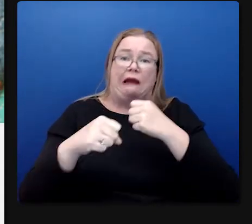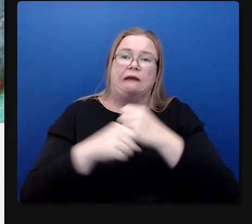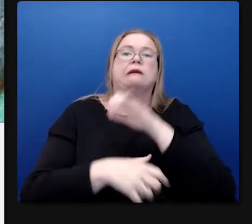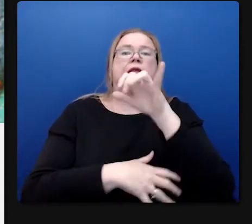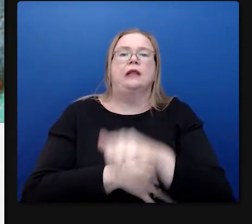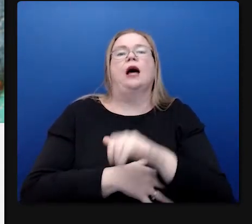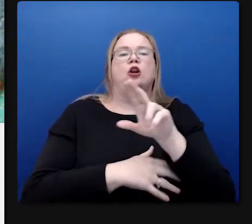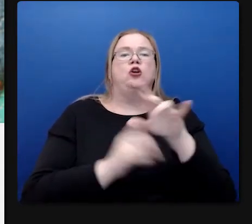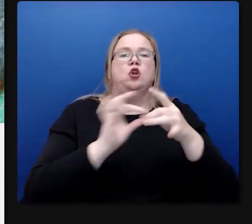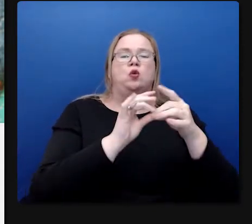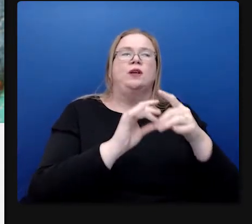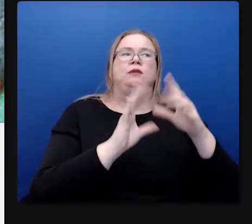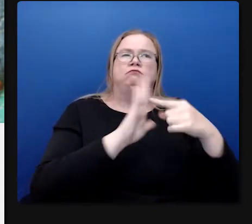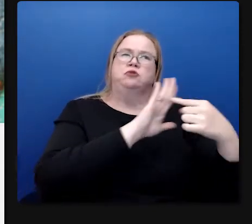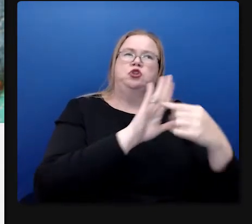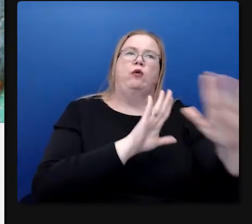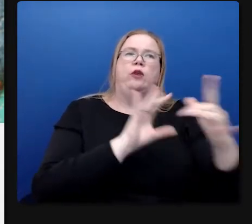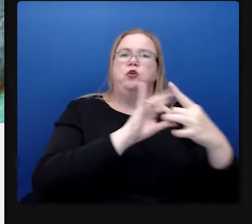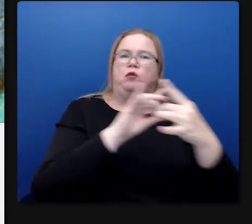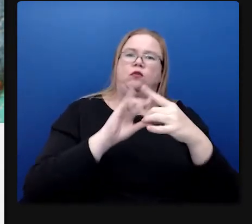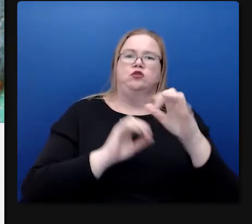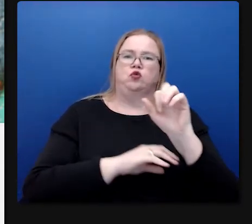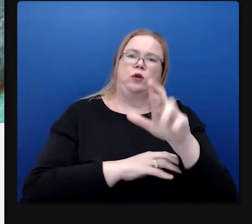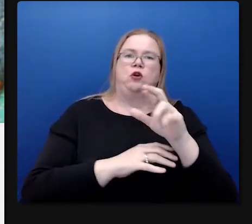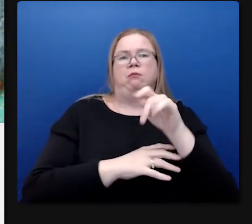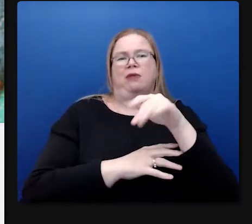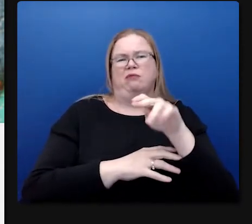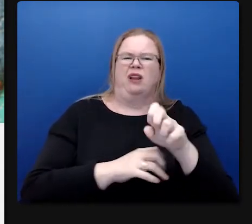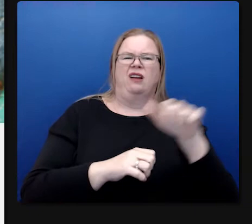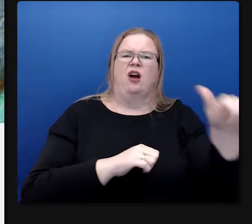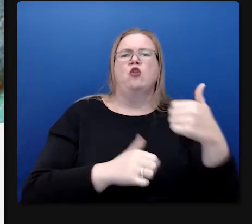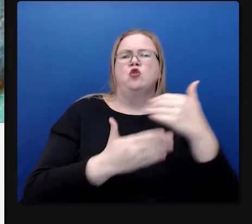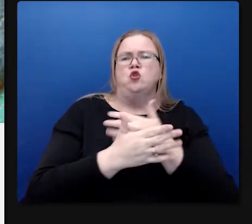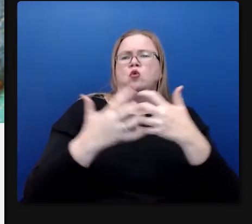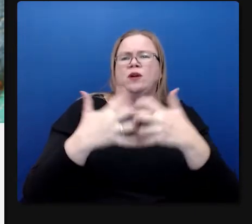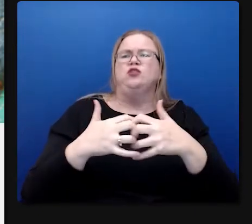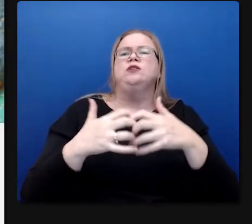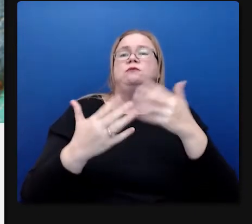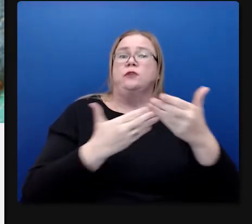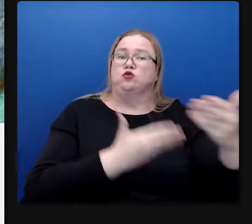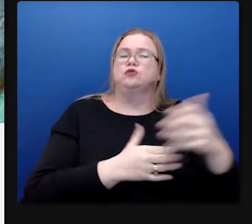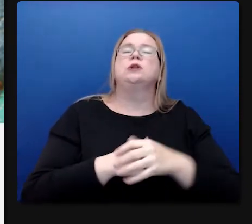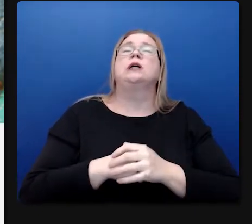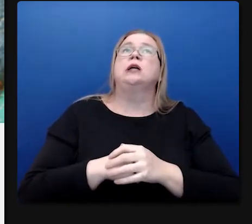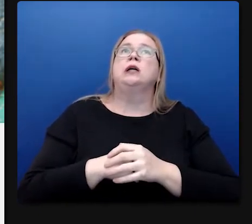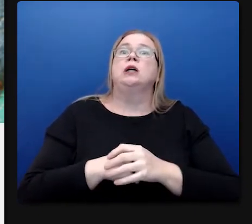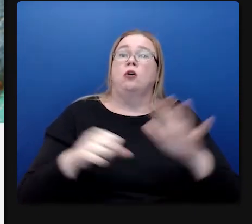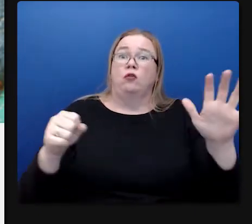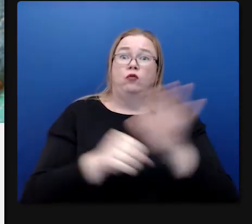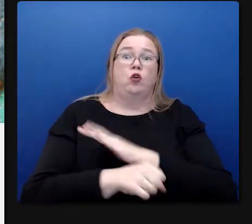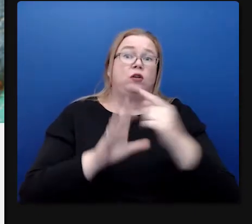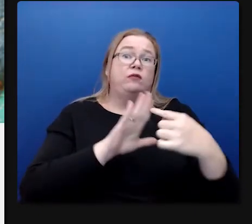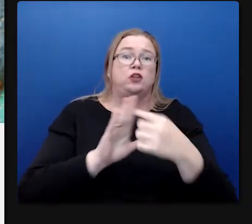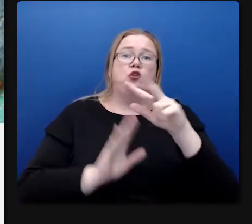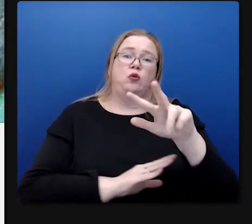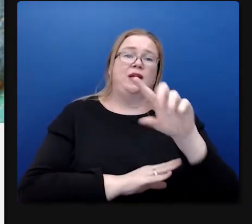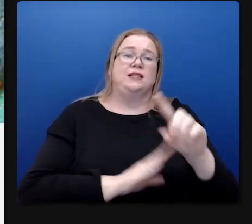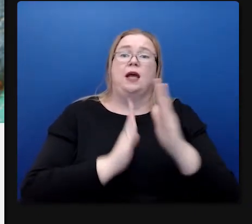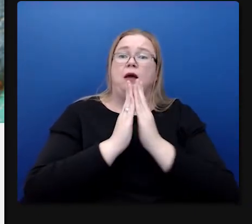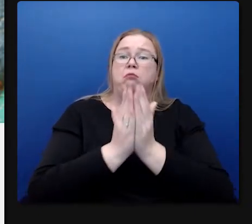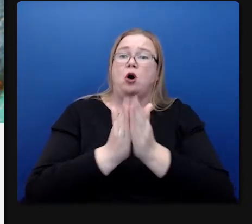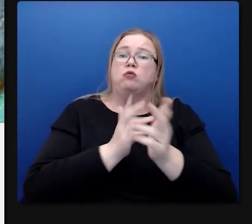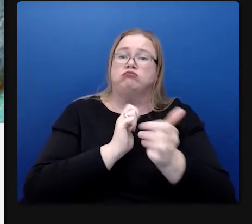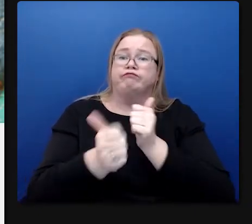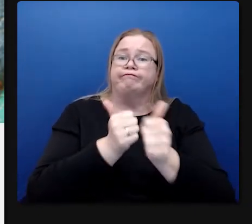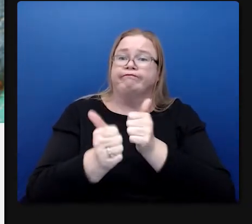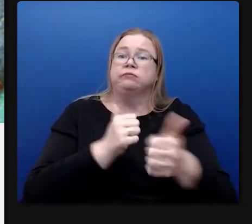Unity provides to show off their universal render pipeline and some other new engine features. It is a full-featured 3D boat